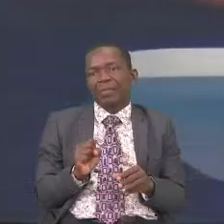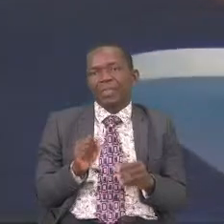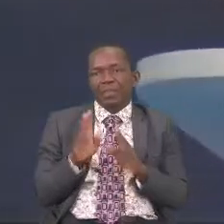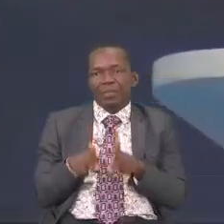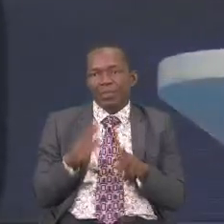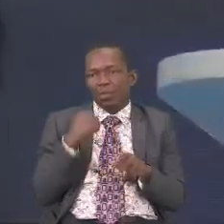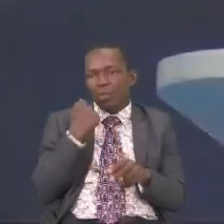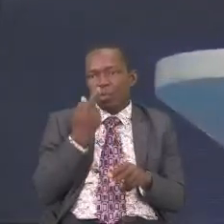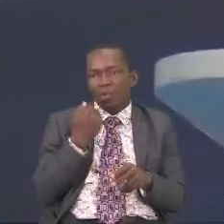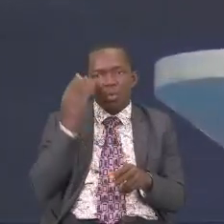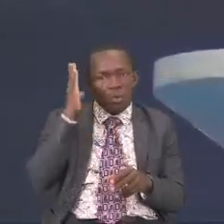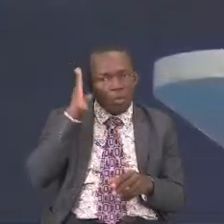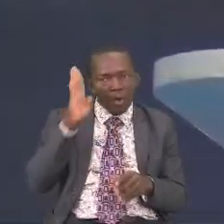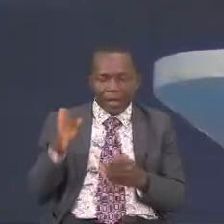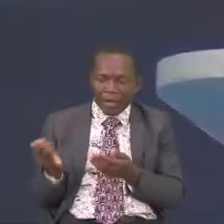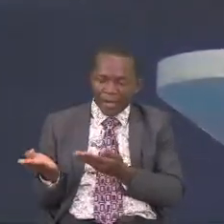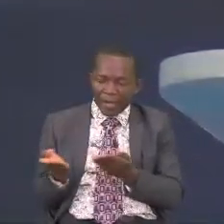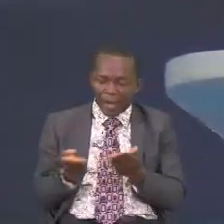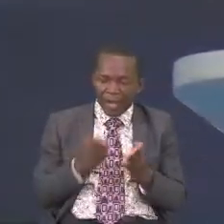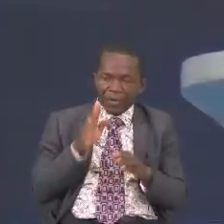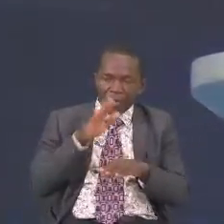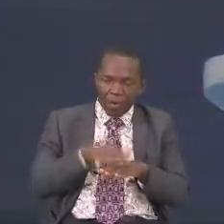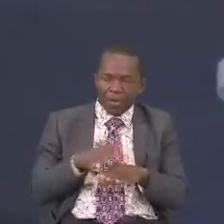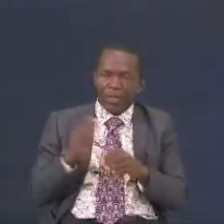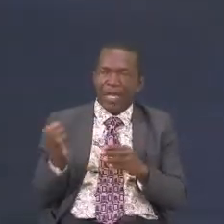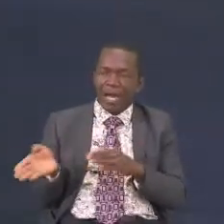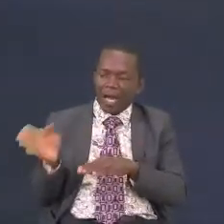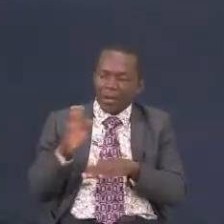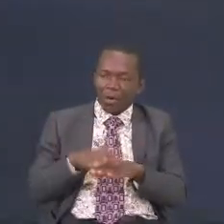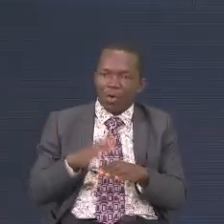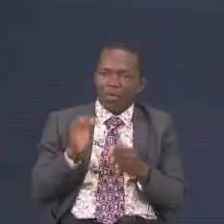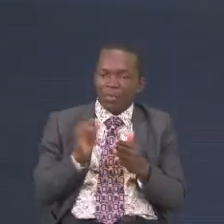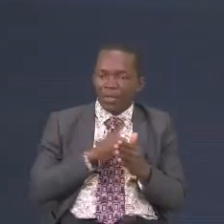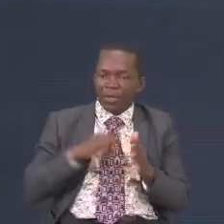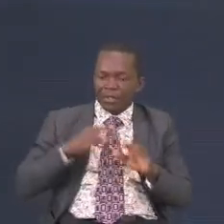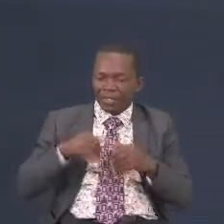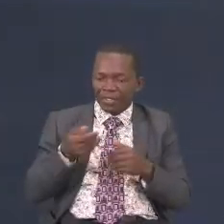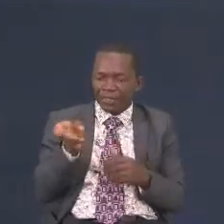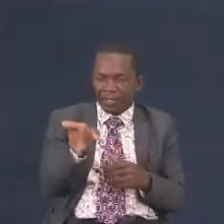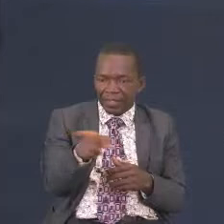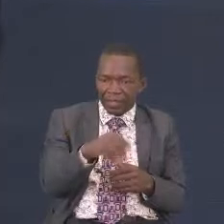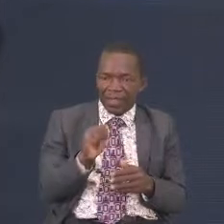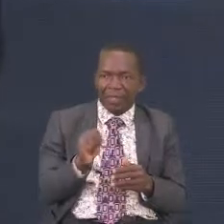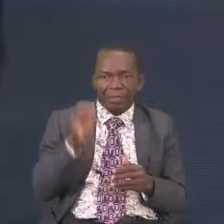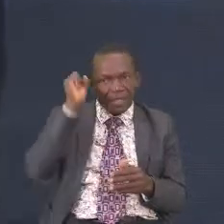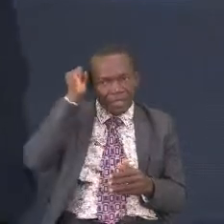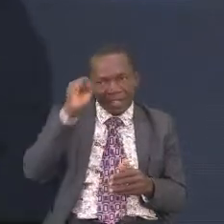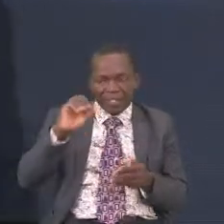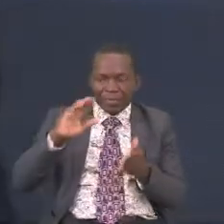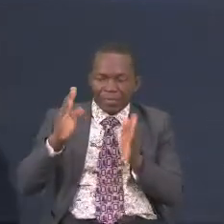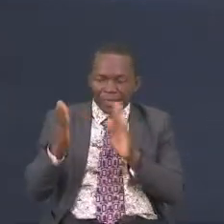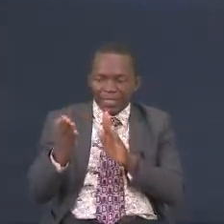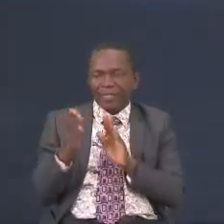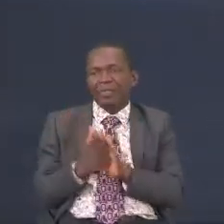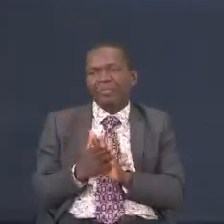and on, those people, the Lord grants them his presence, the presence